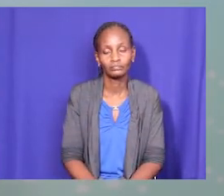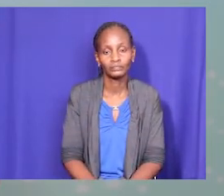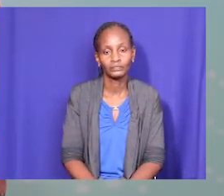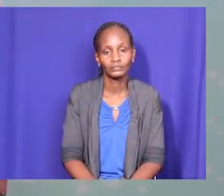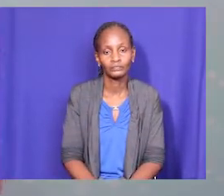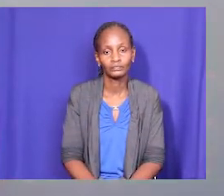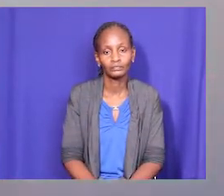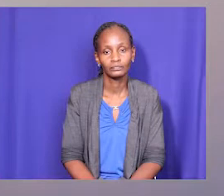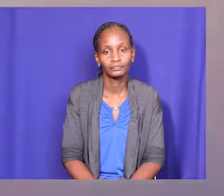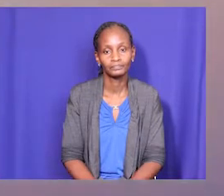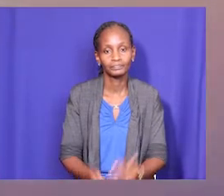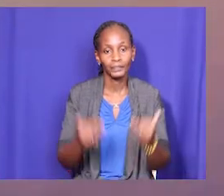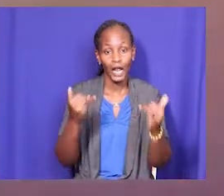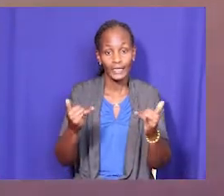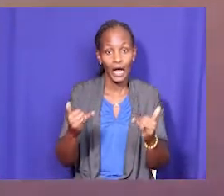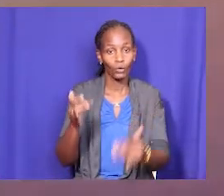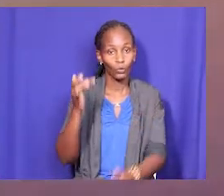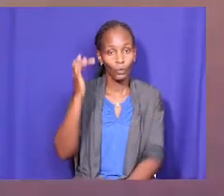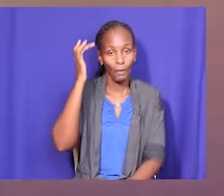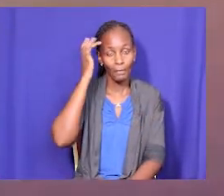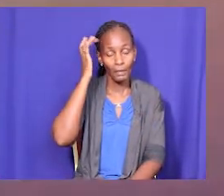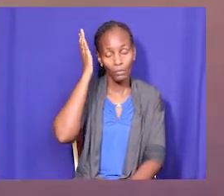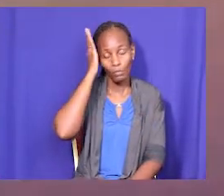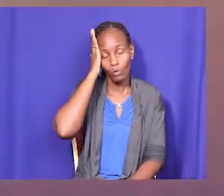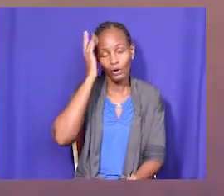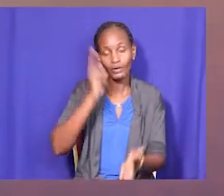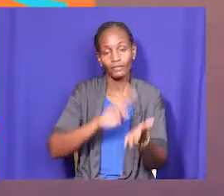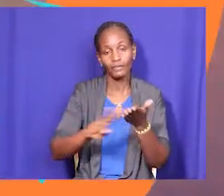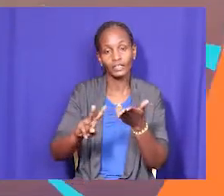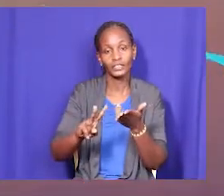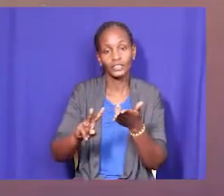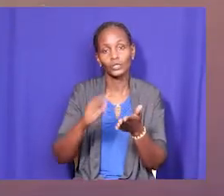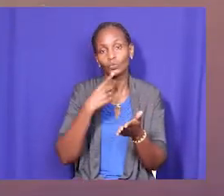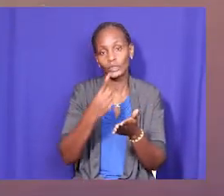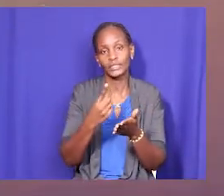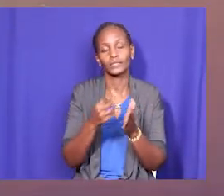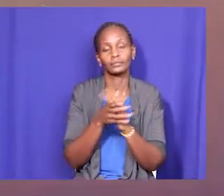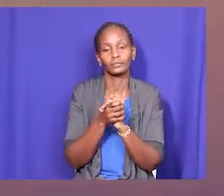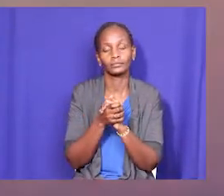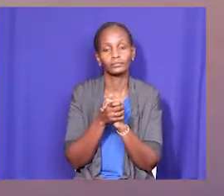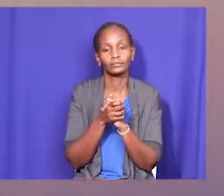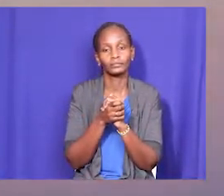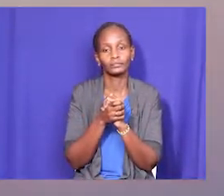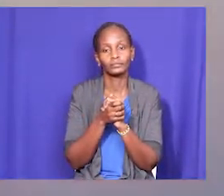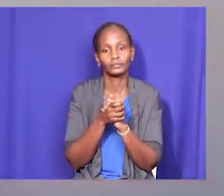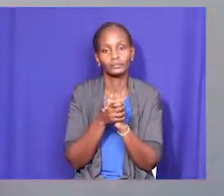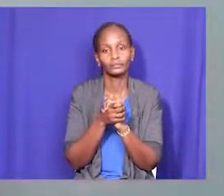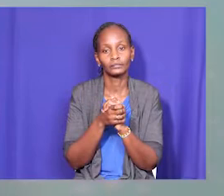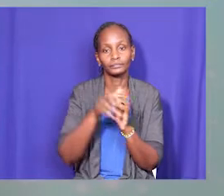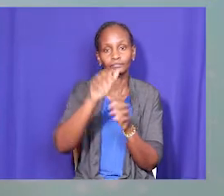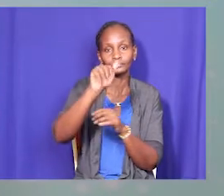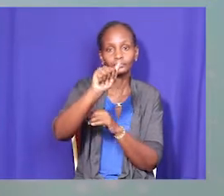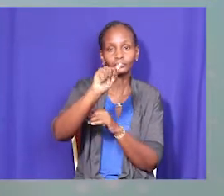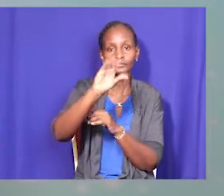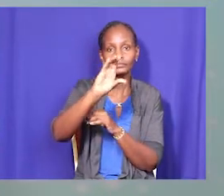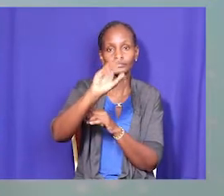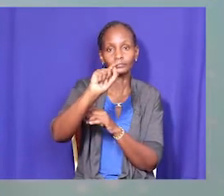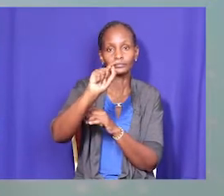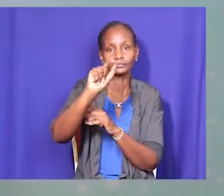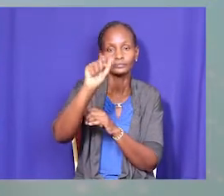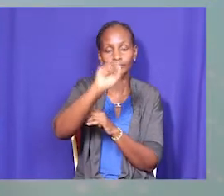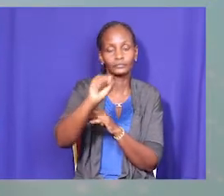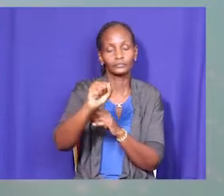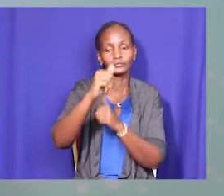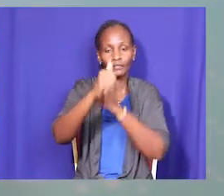And now we are going to say the memory verse. Acts